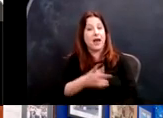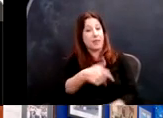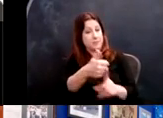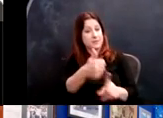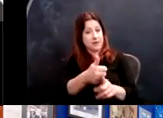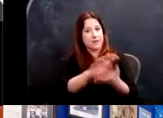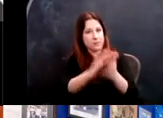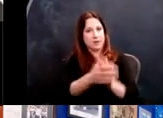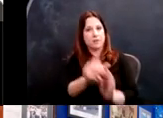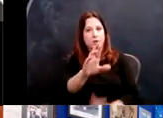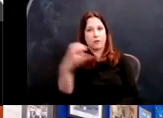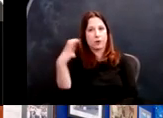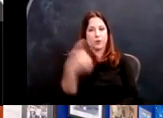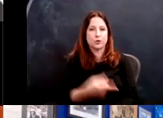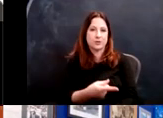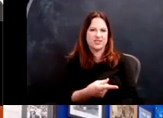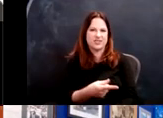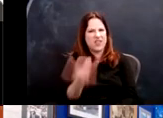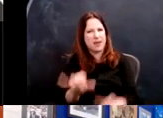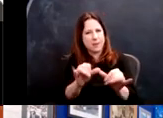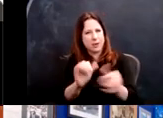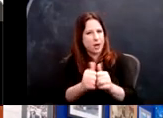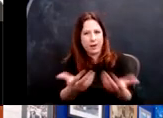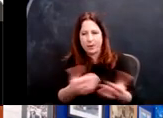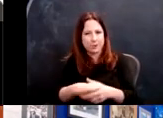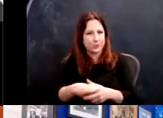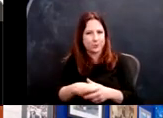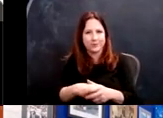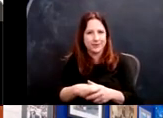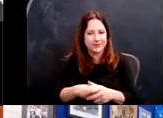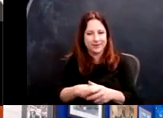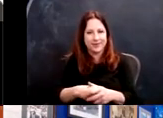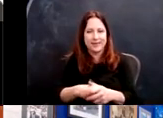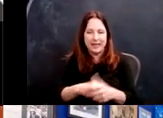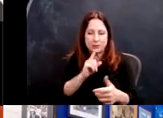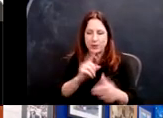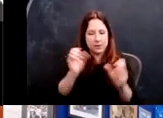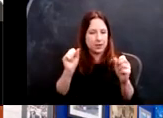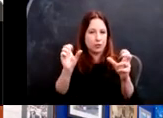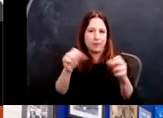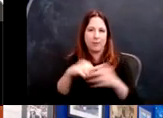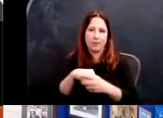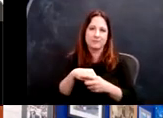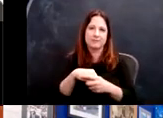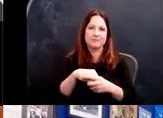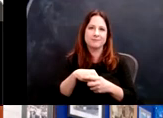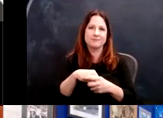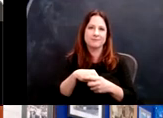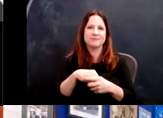recovery coaches. So how do you measure something like that? It's incredible.